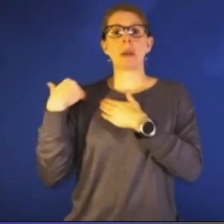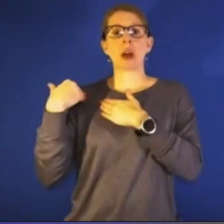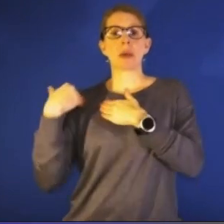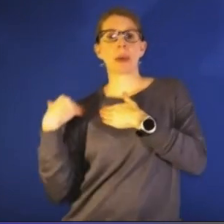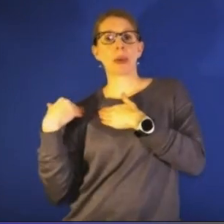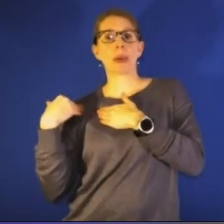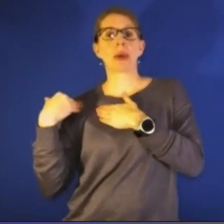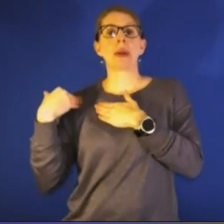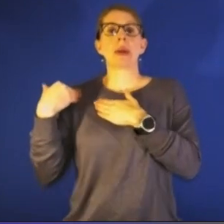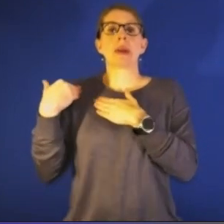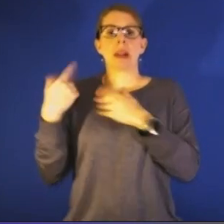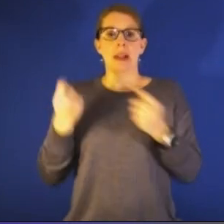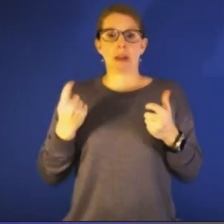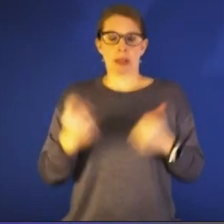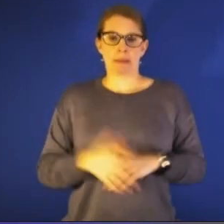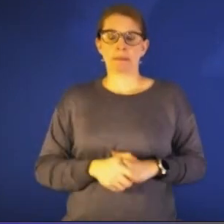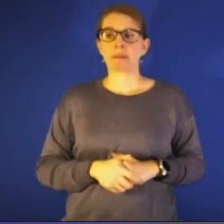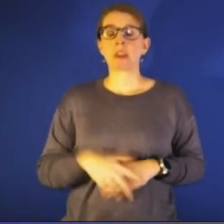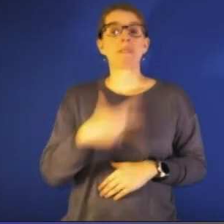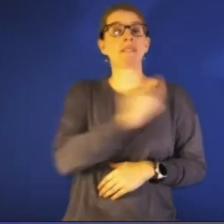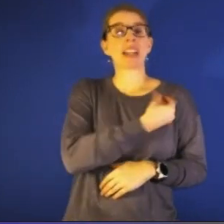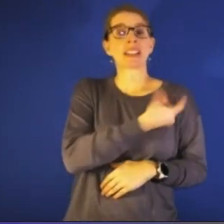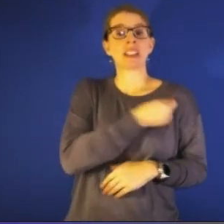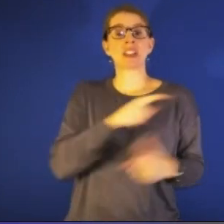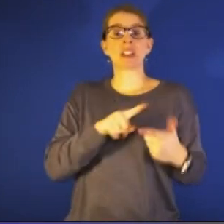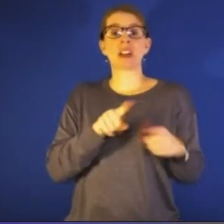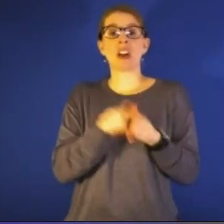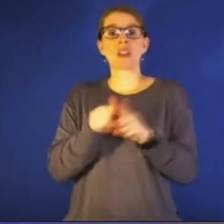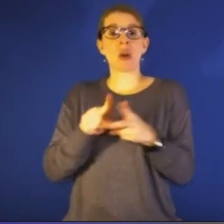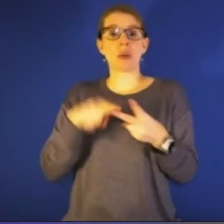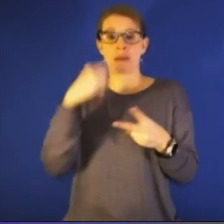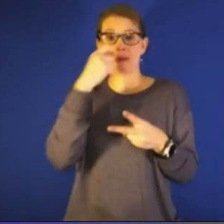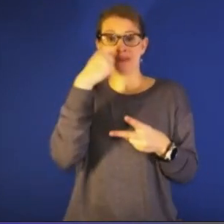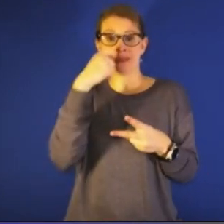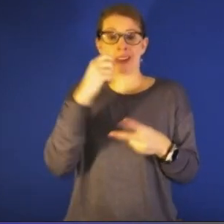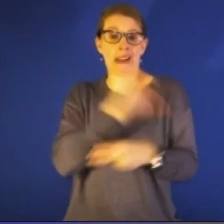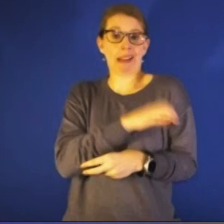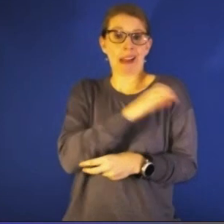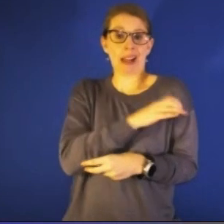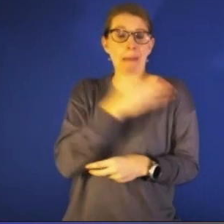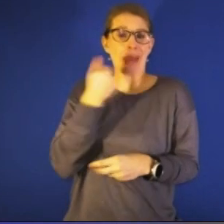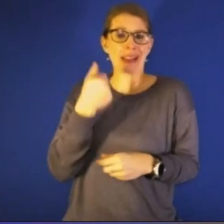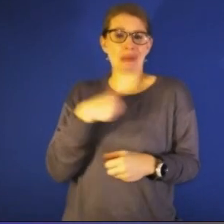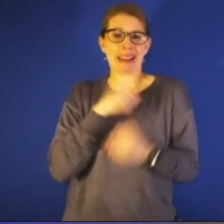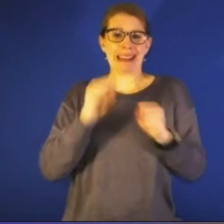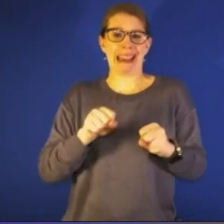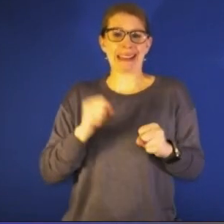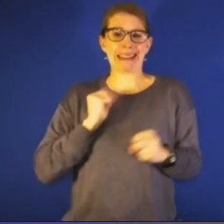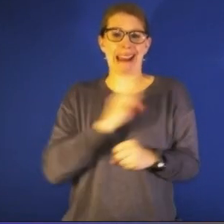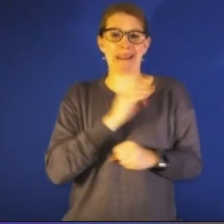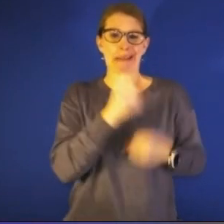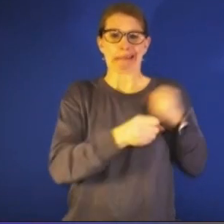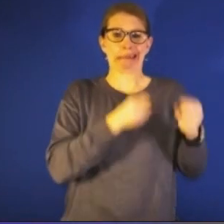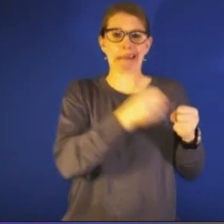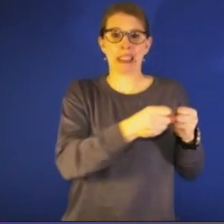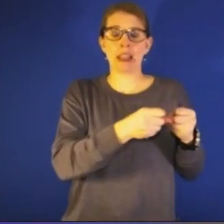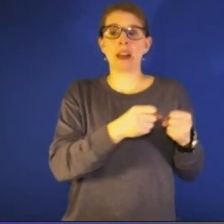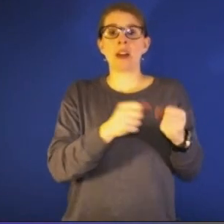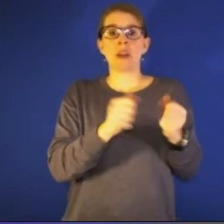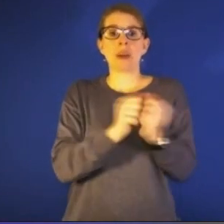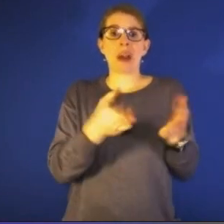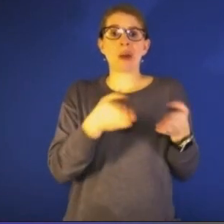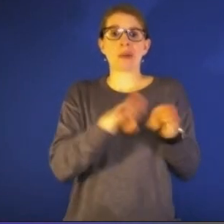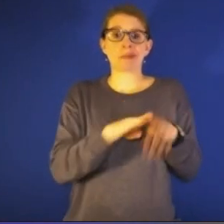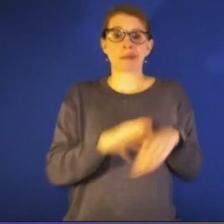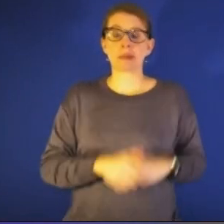swab clinic and our vaccination clinic staffed as best we can without having to cancel clinics. At the end of the day, the